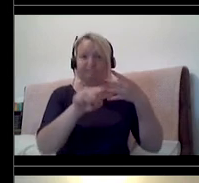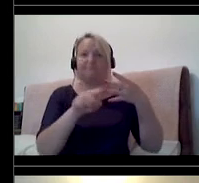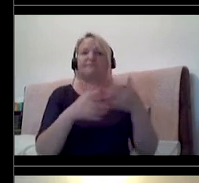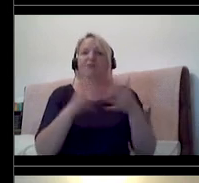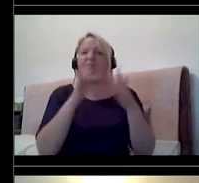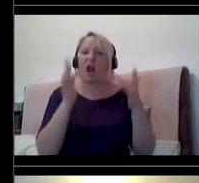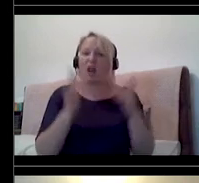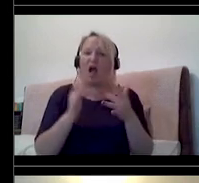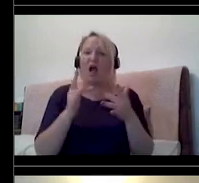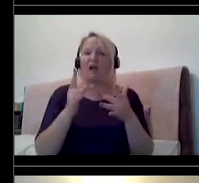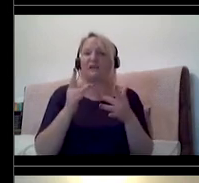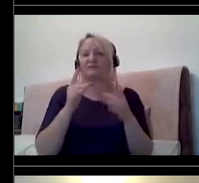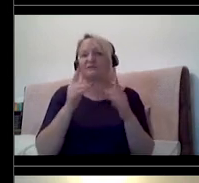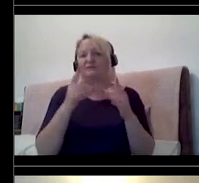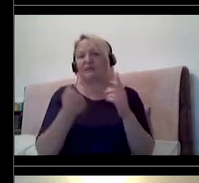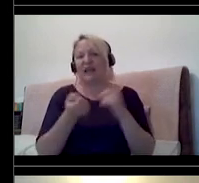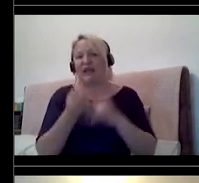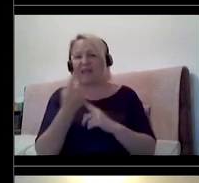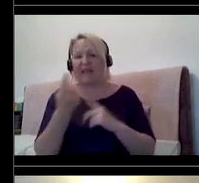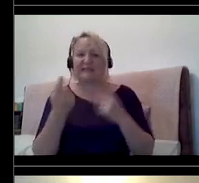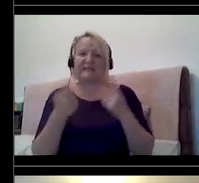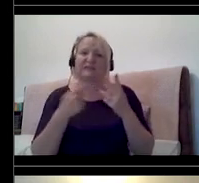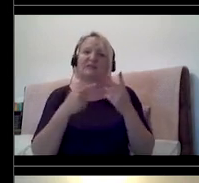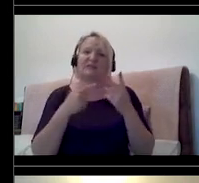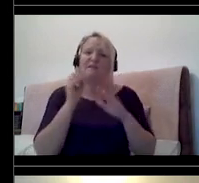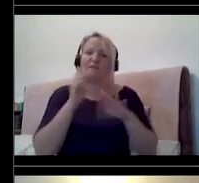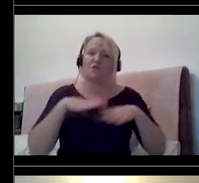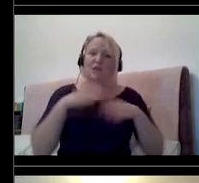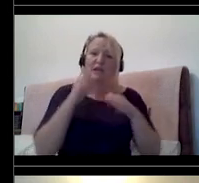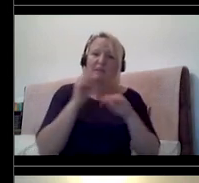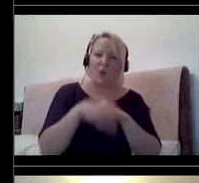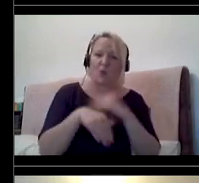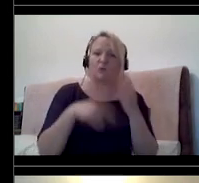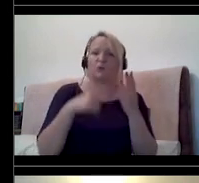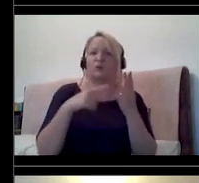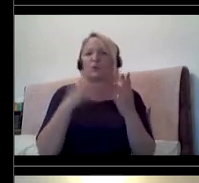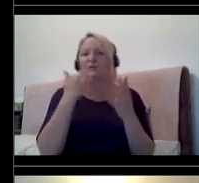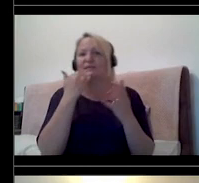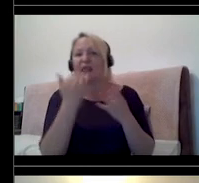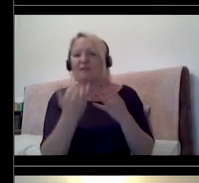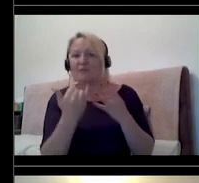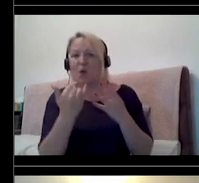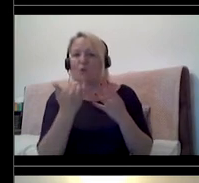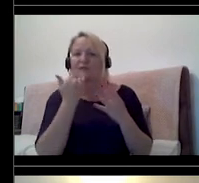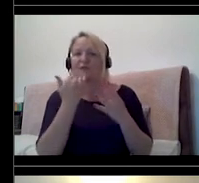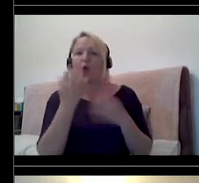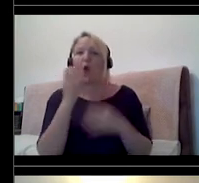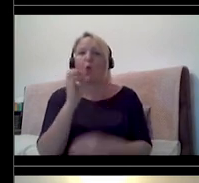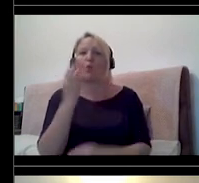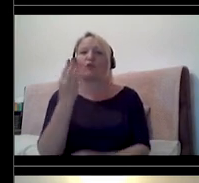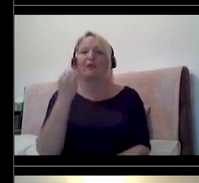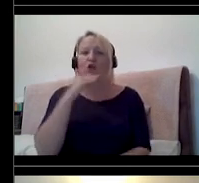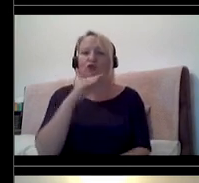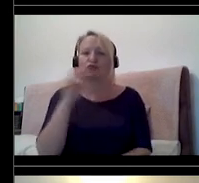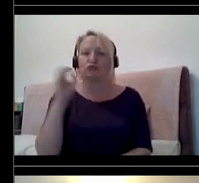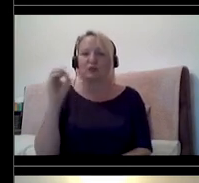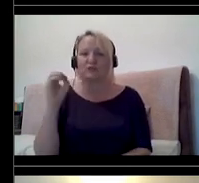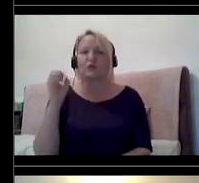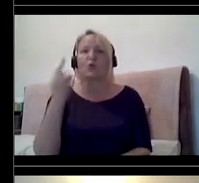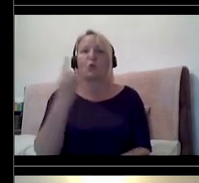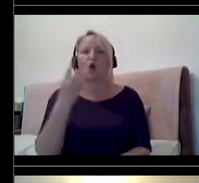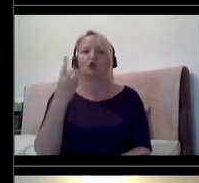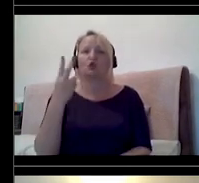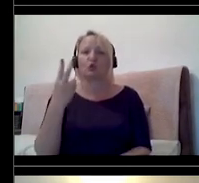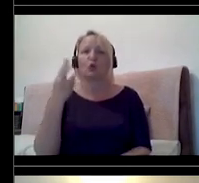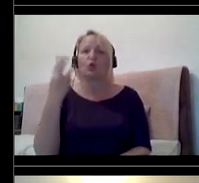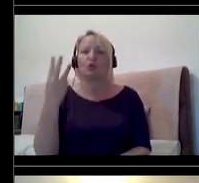without internet access, they're also able to just simply give us a call on 0300 123